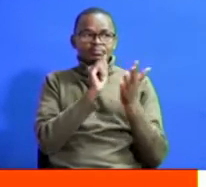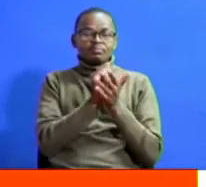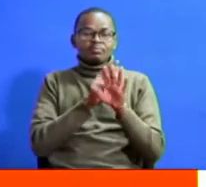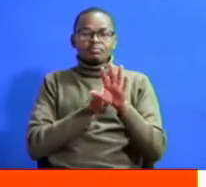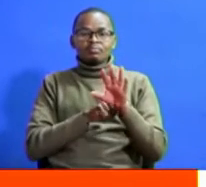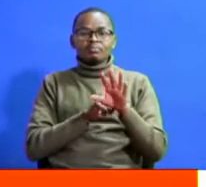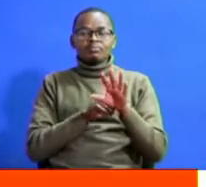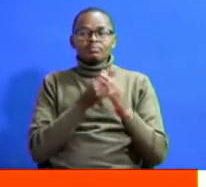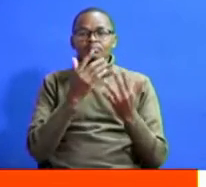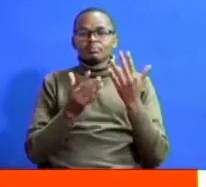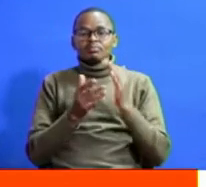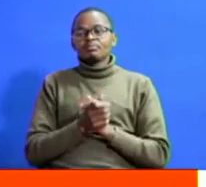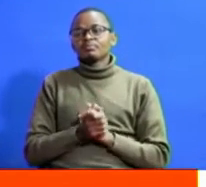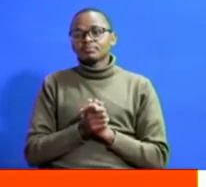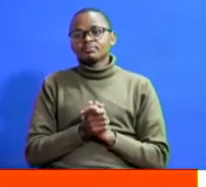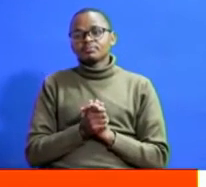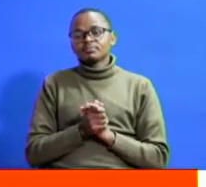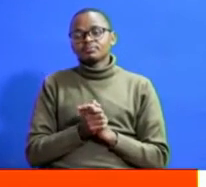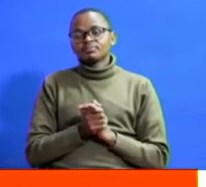Maybe,